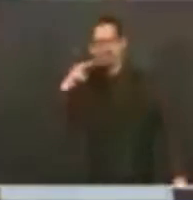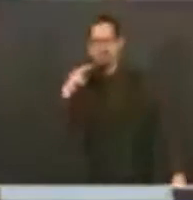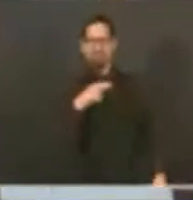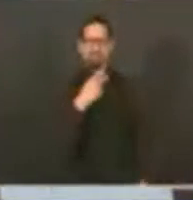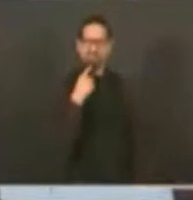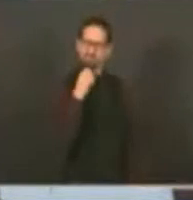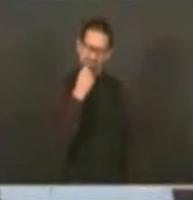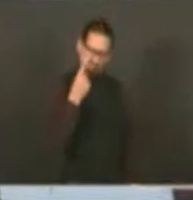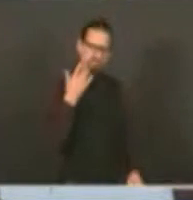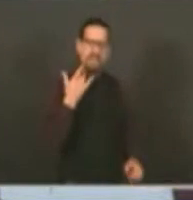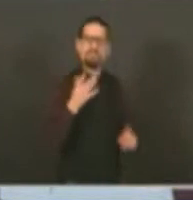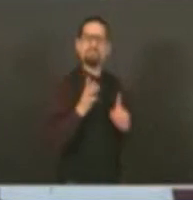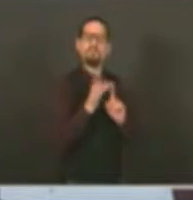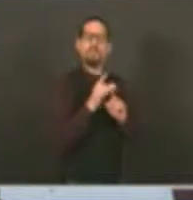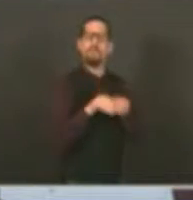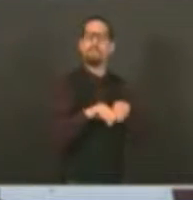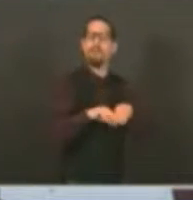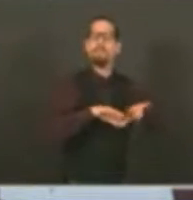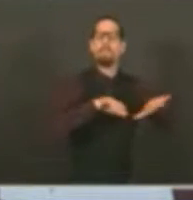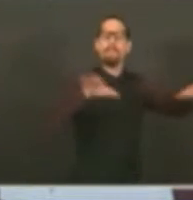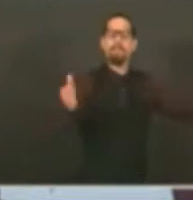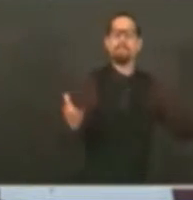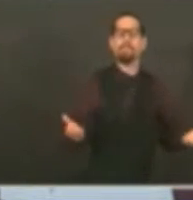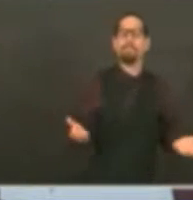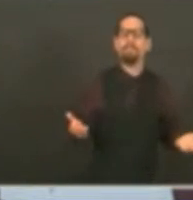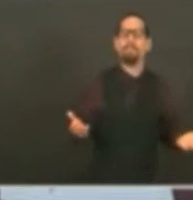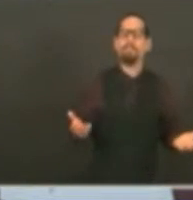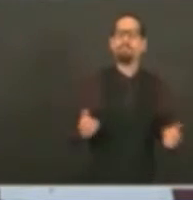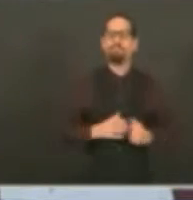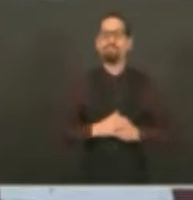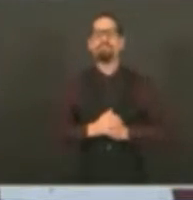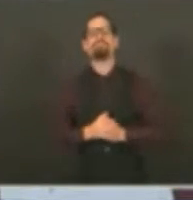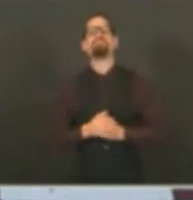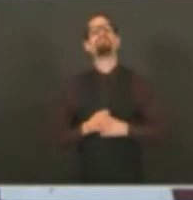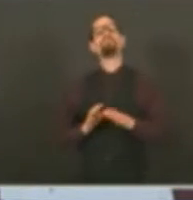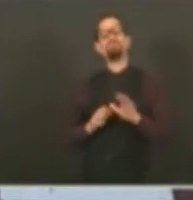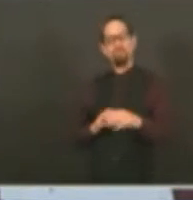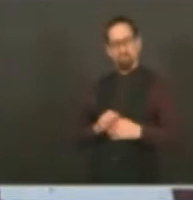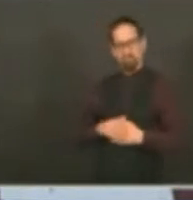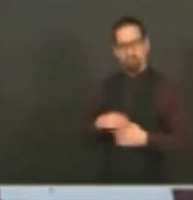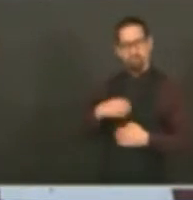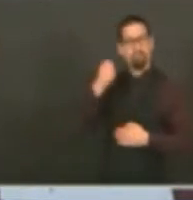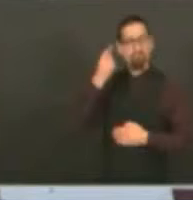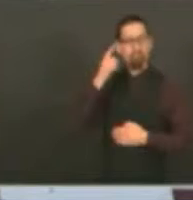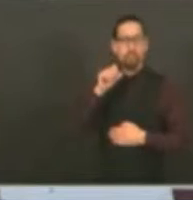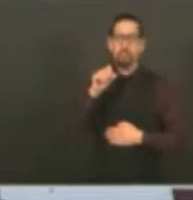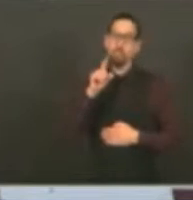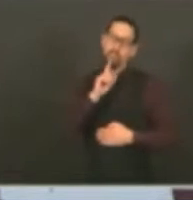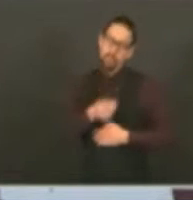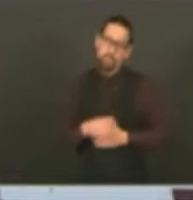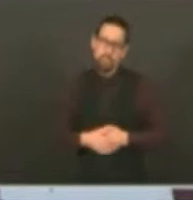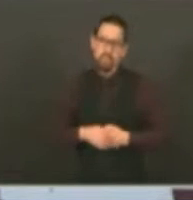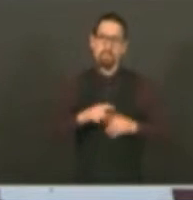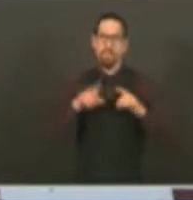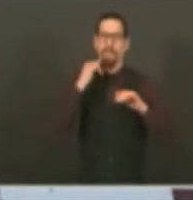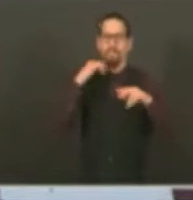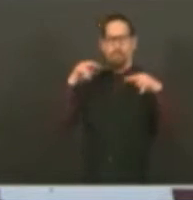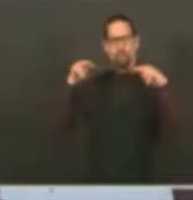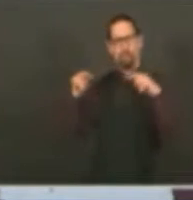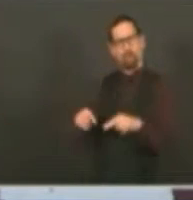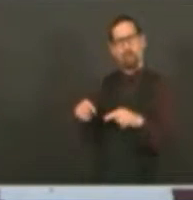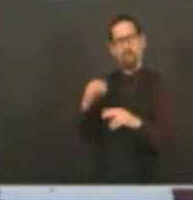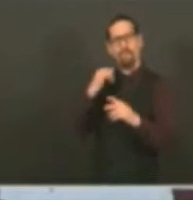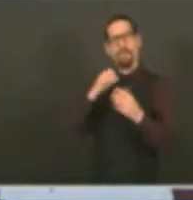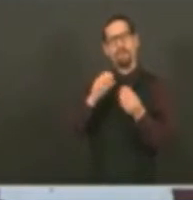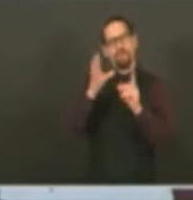I think there's some truth to what you say. I'll say this. If you look at cases per 100,000, we're number one in